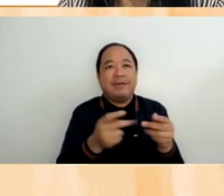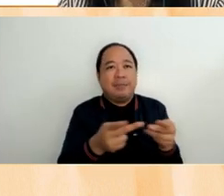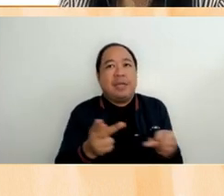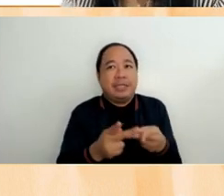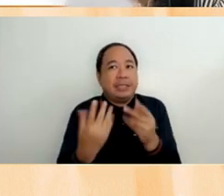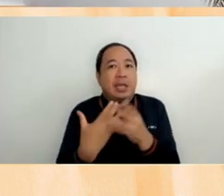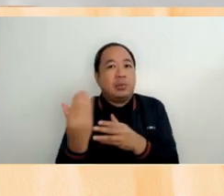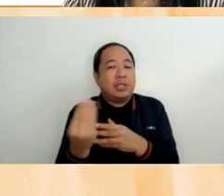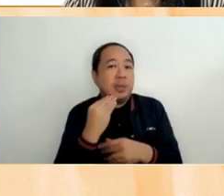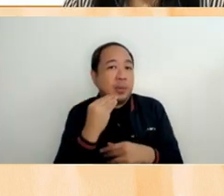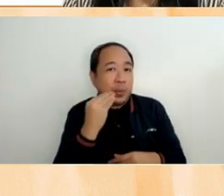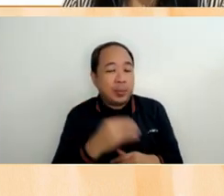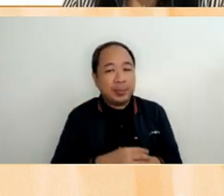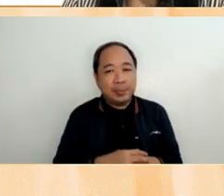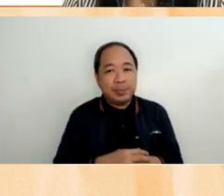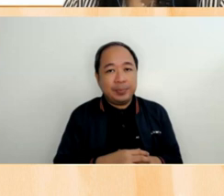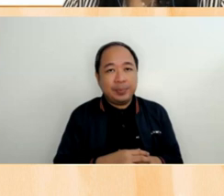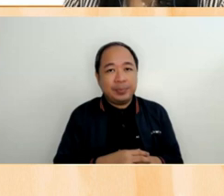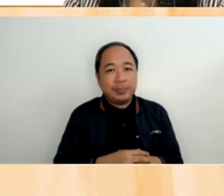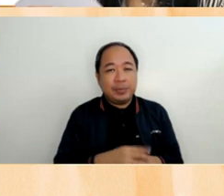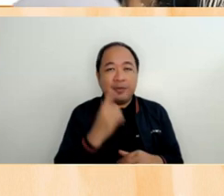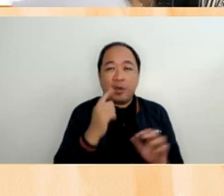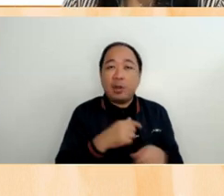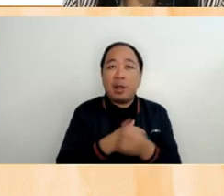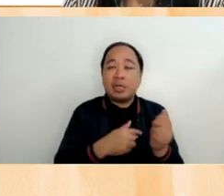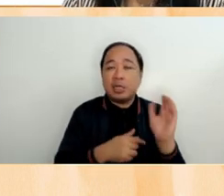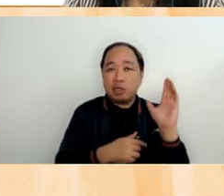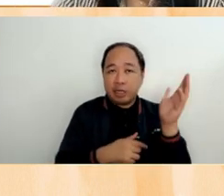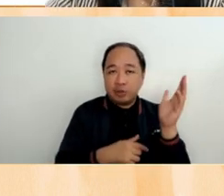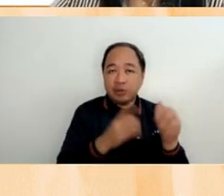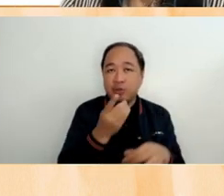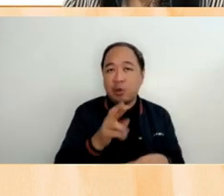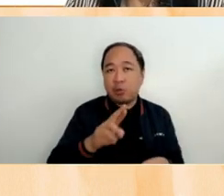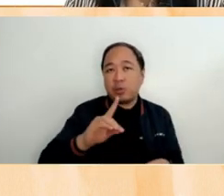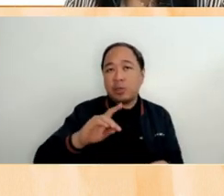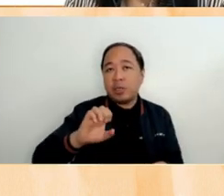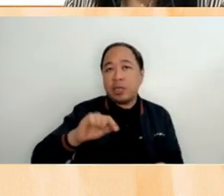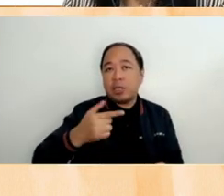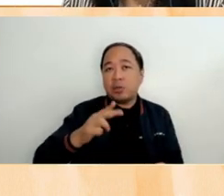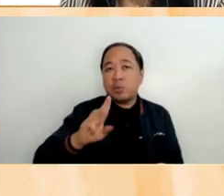the home. For the lecture of Dr. De Guzman,